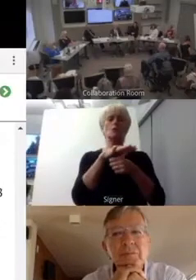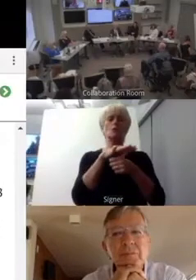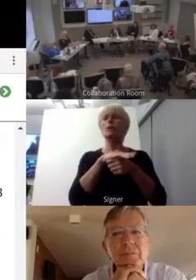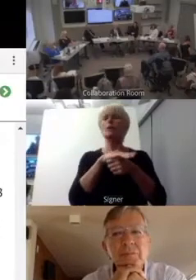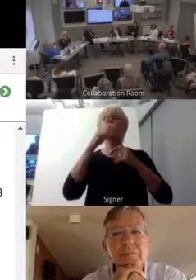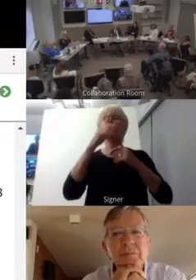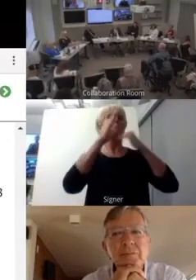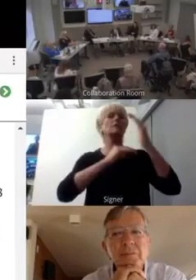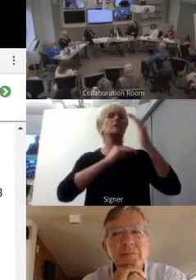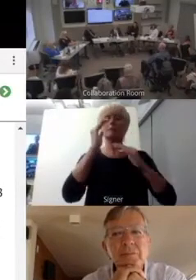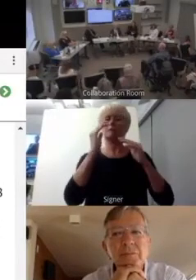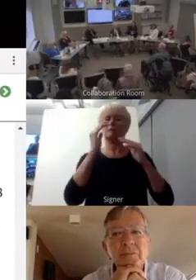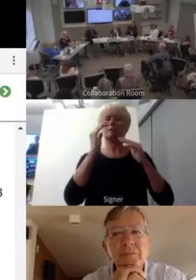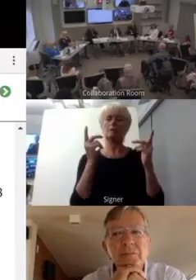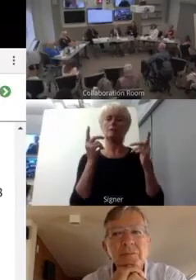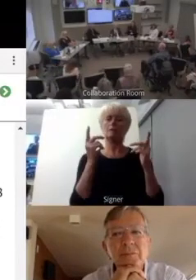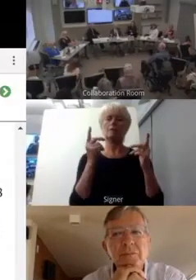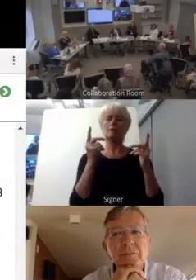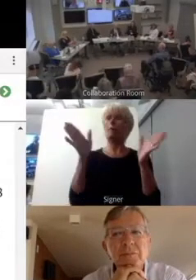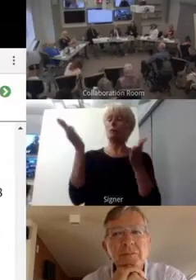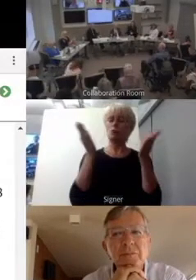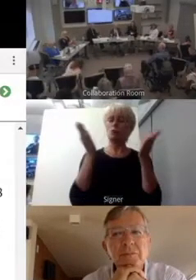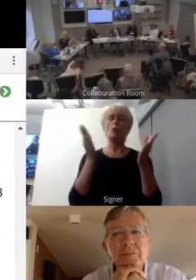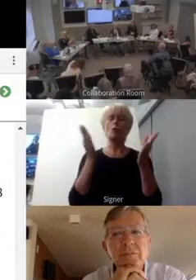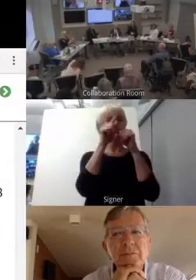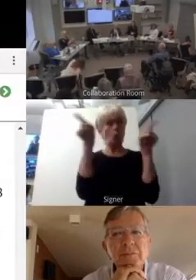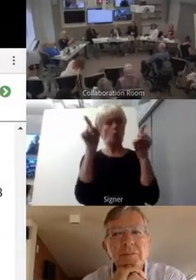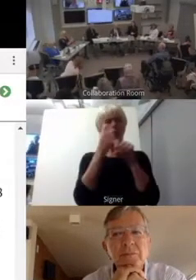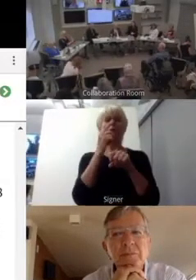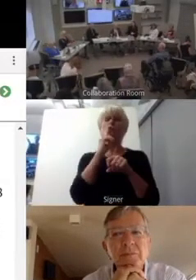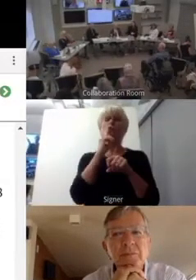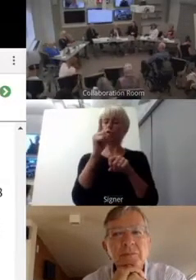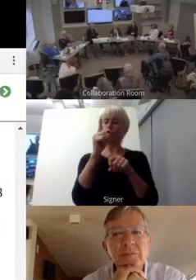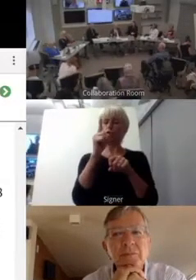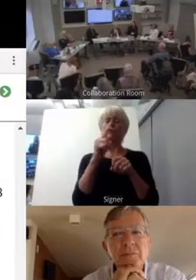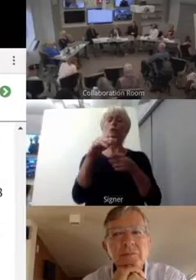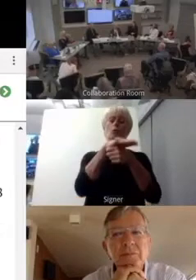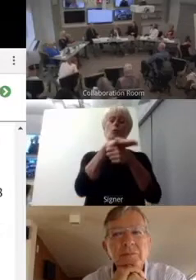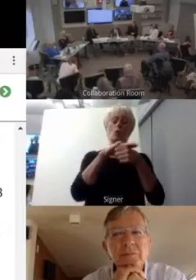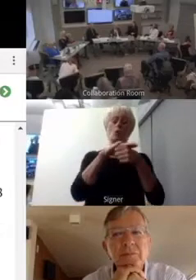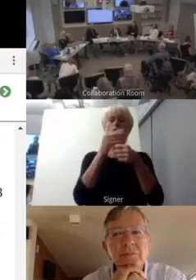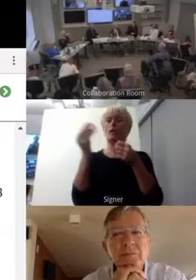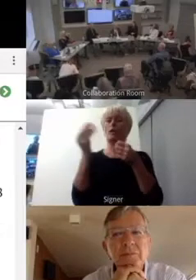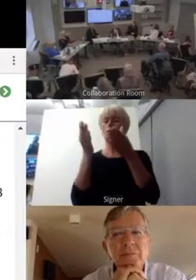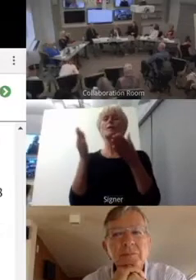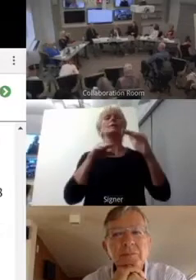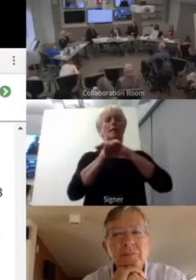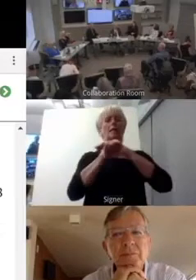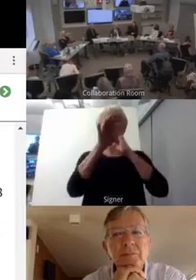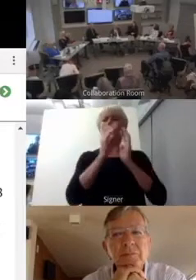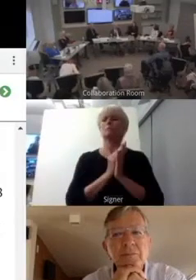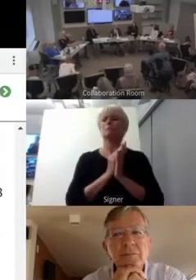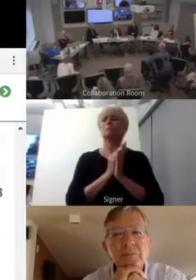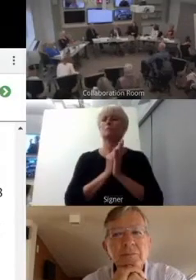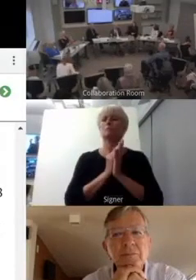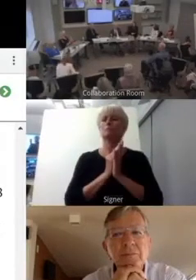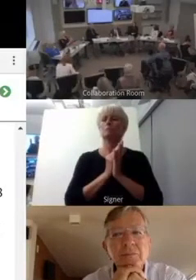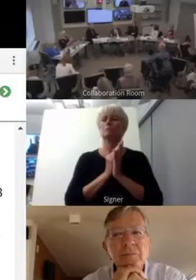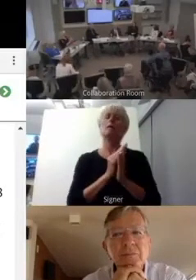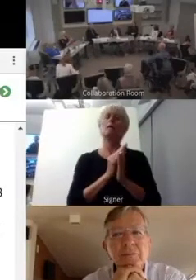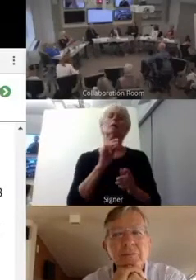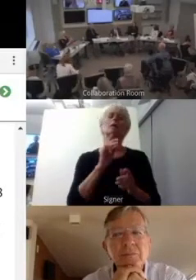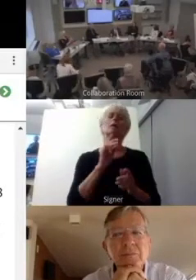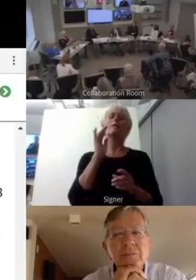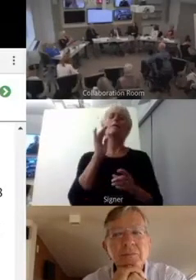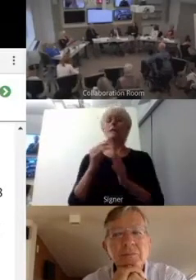to make all these services and locations accessible. Now, the chapter encompasses practically every area of